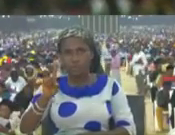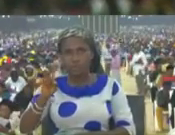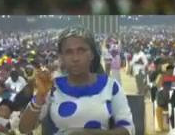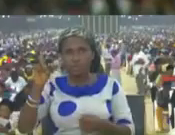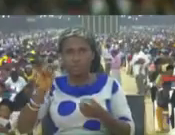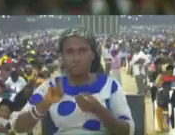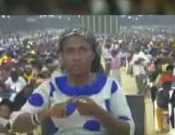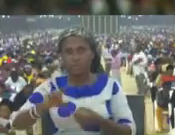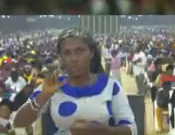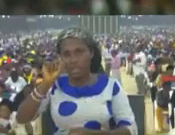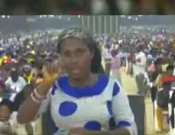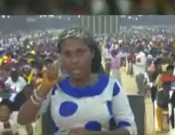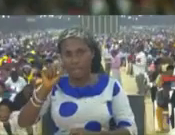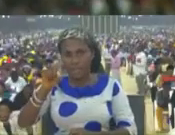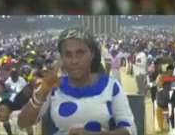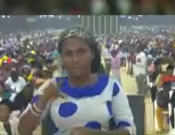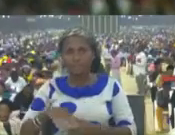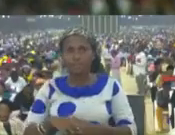to 11,